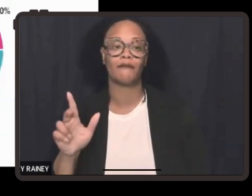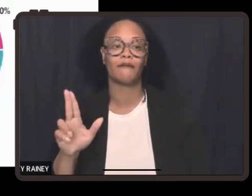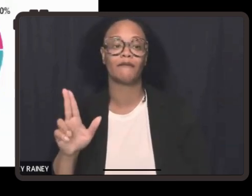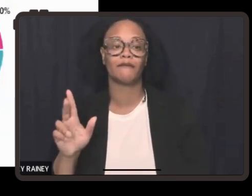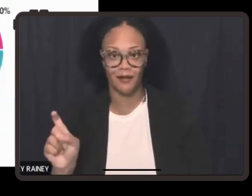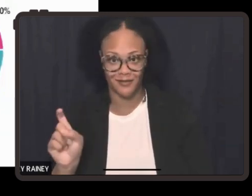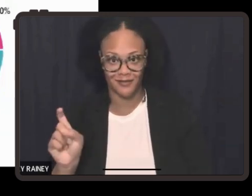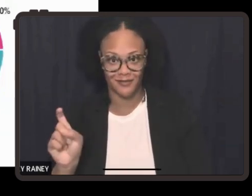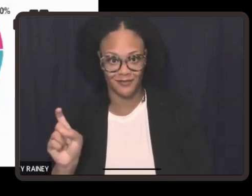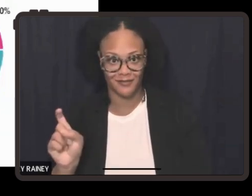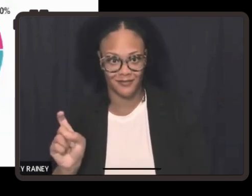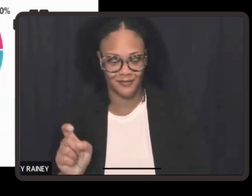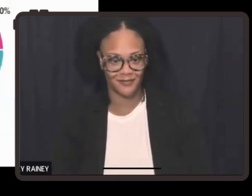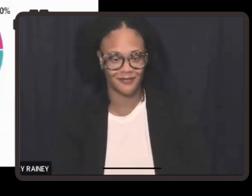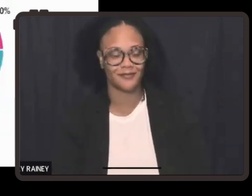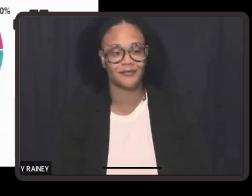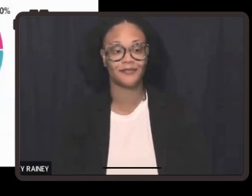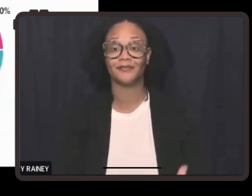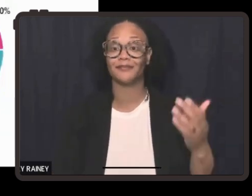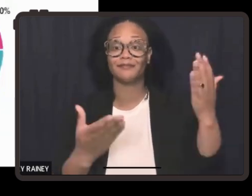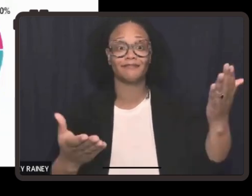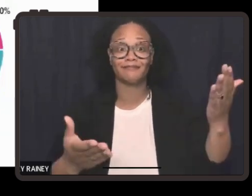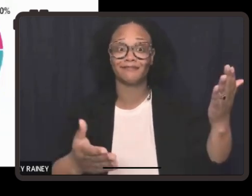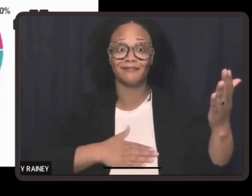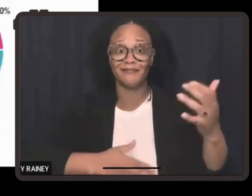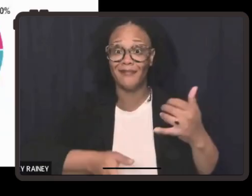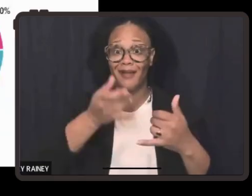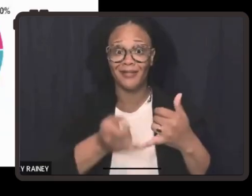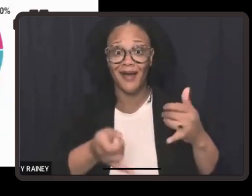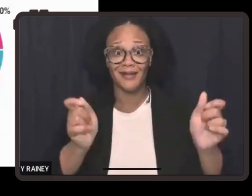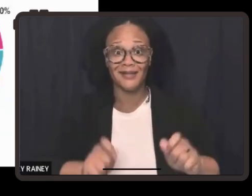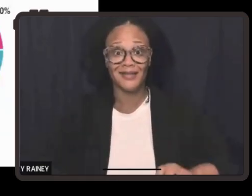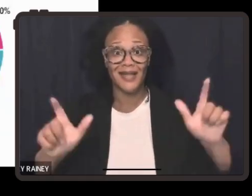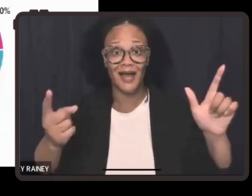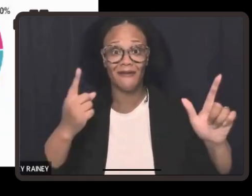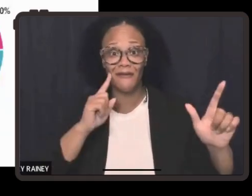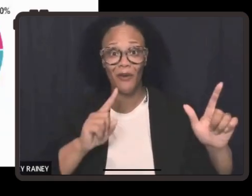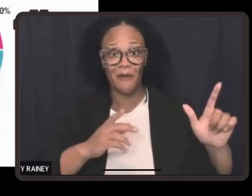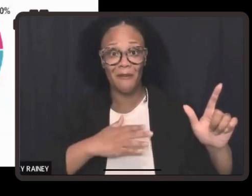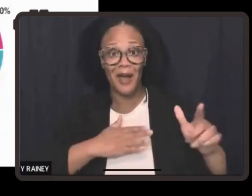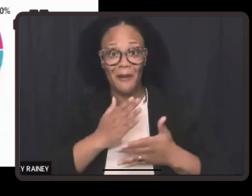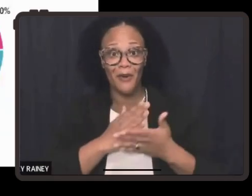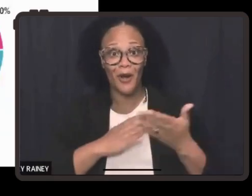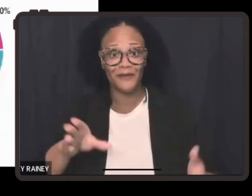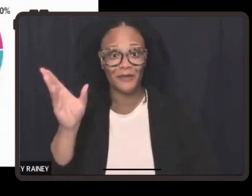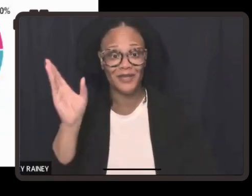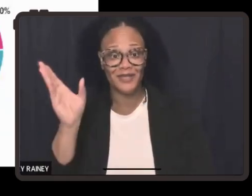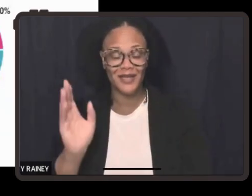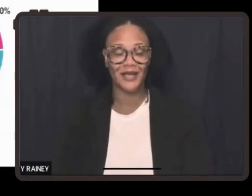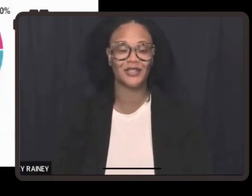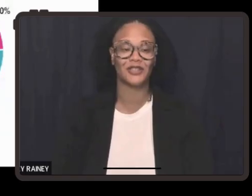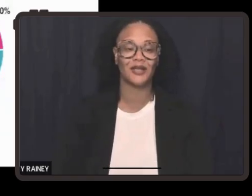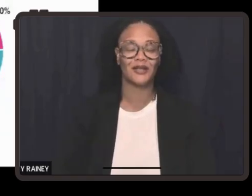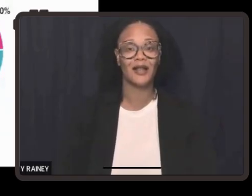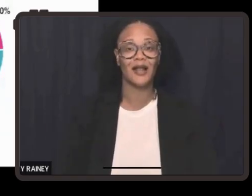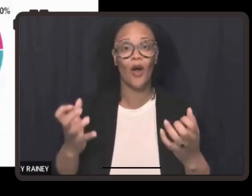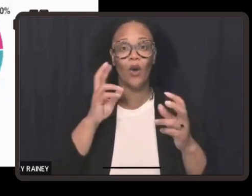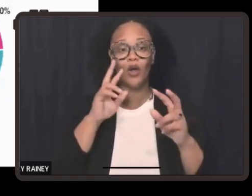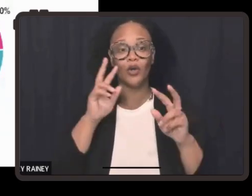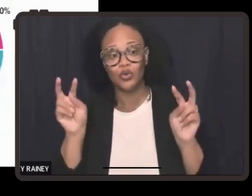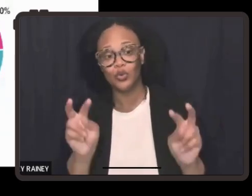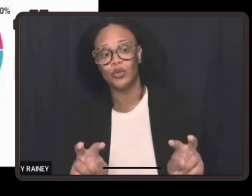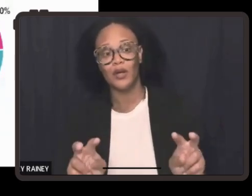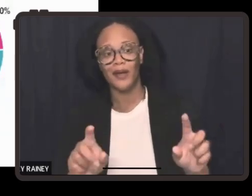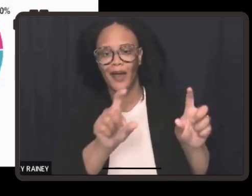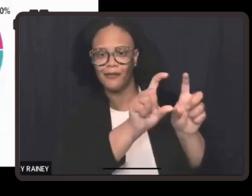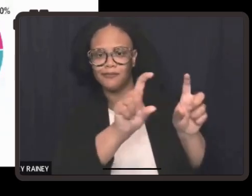This is already my last slide for my part. I would like to pay your attention to the part of